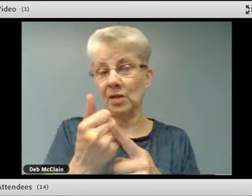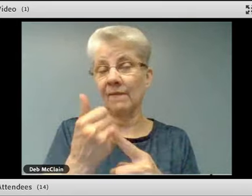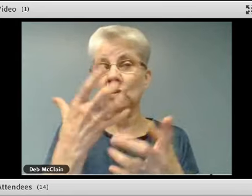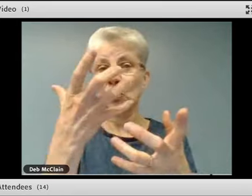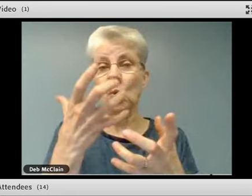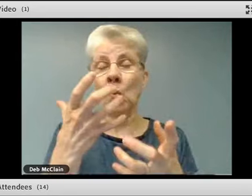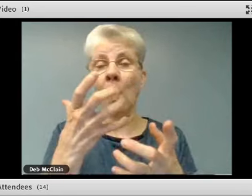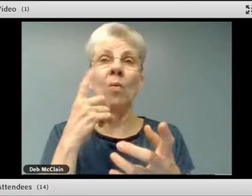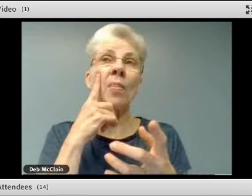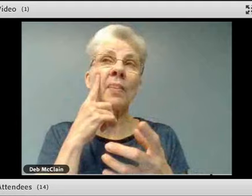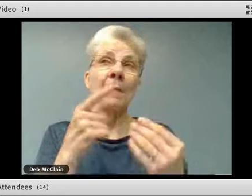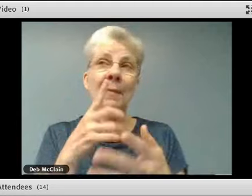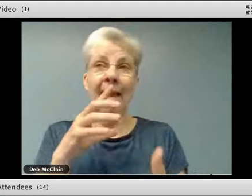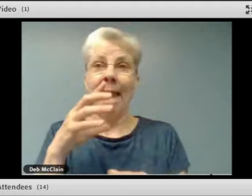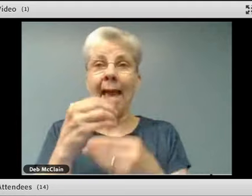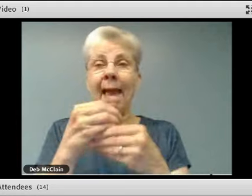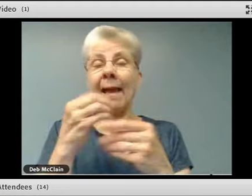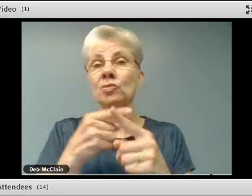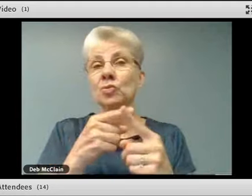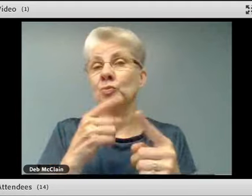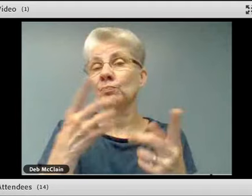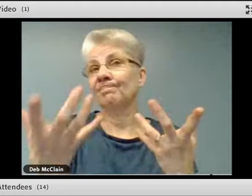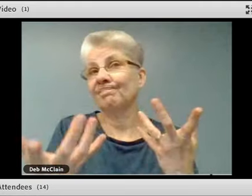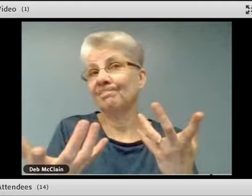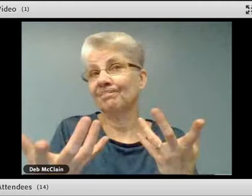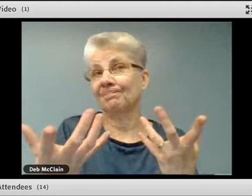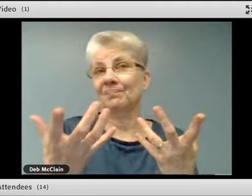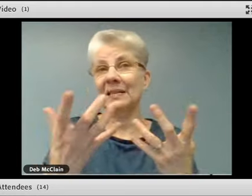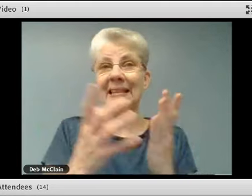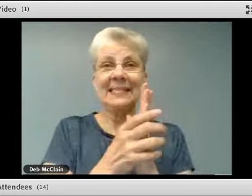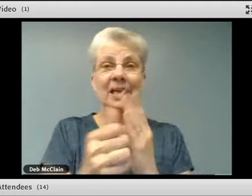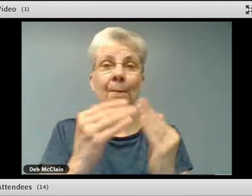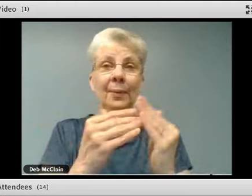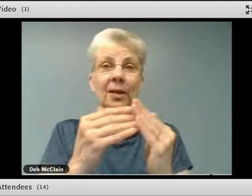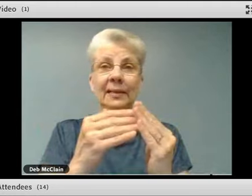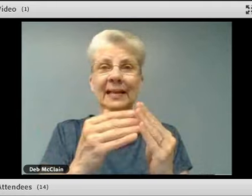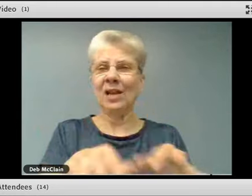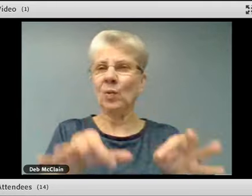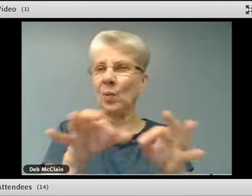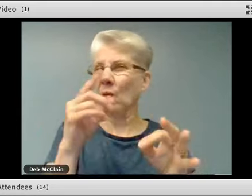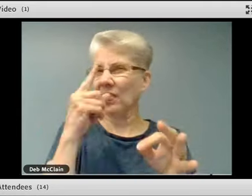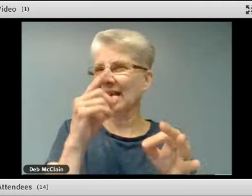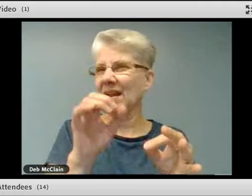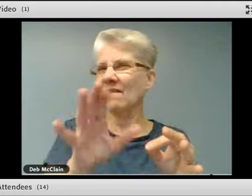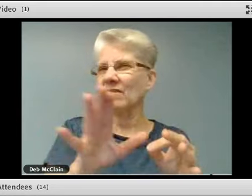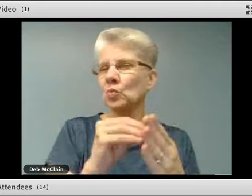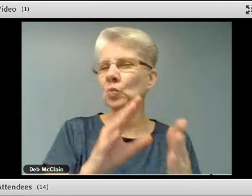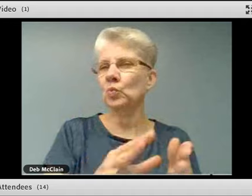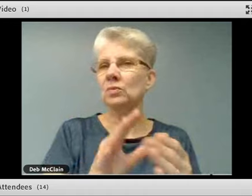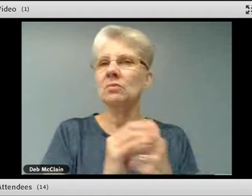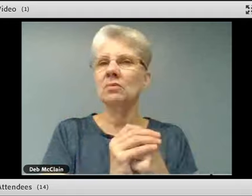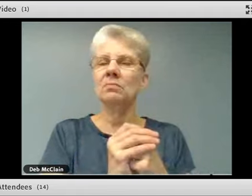would add to the skill building and critical thinking of your students.